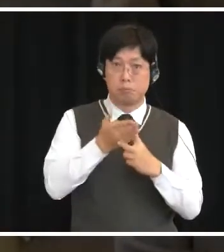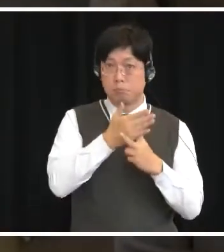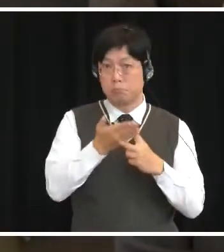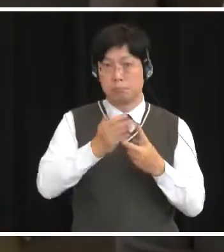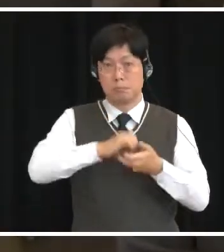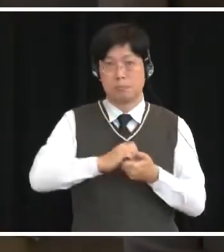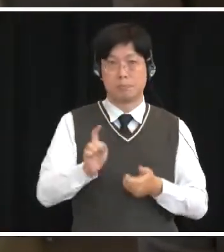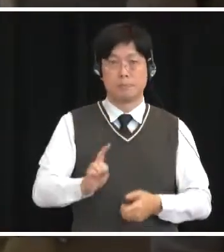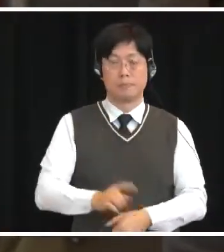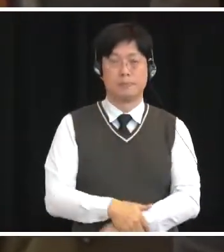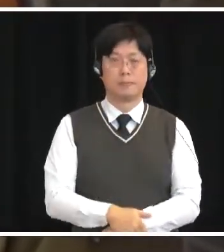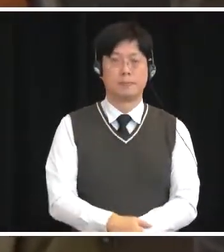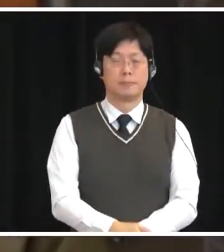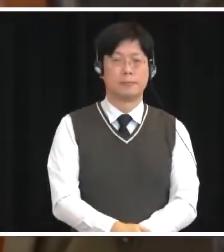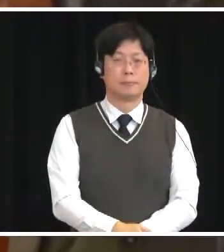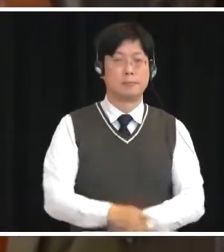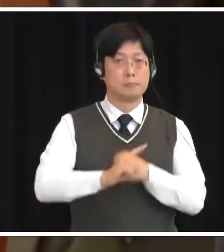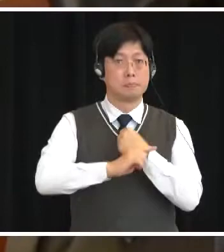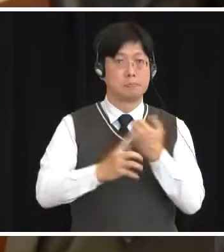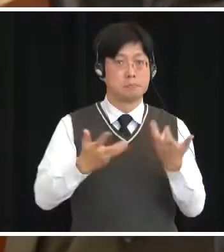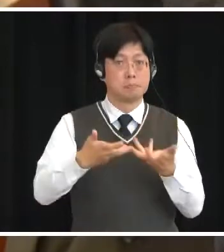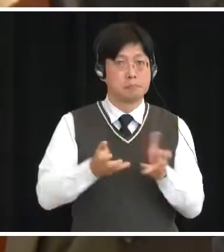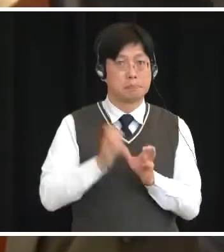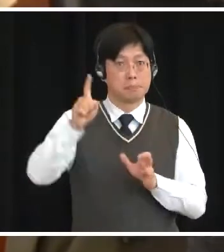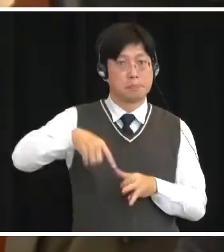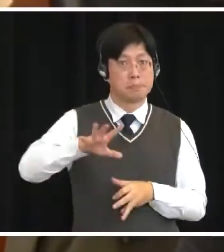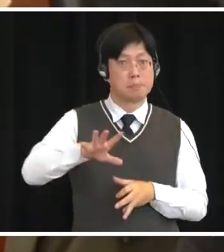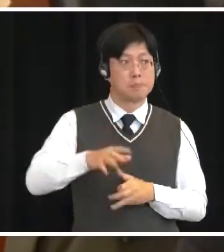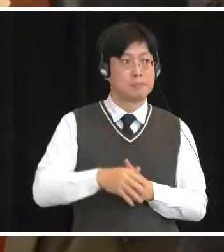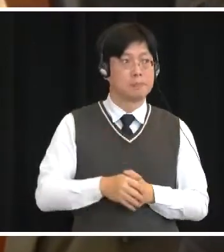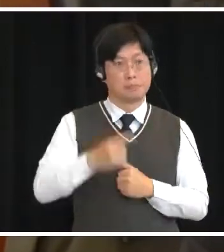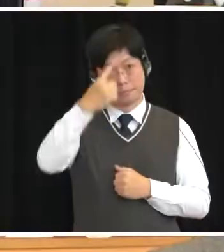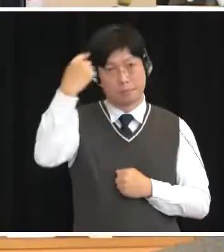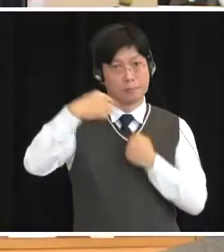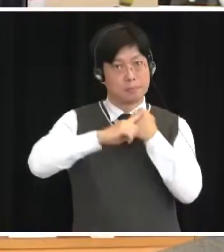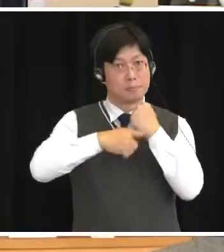How will that impact the court's decision? The